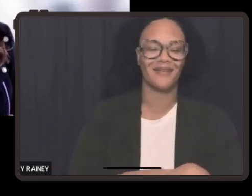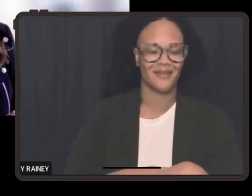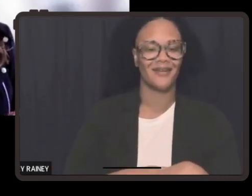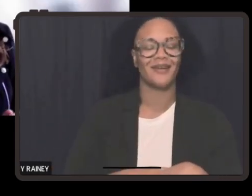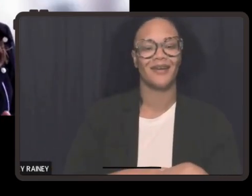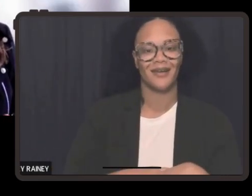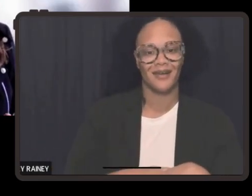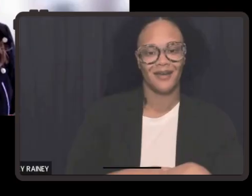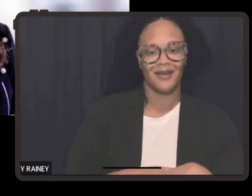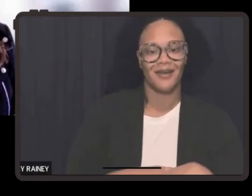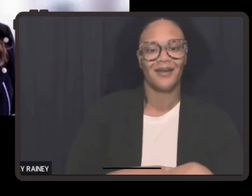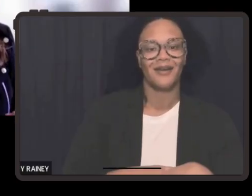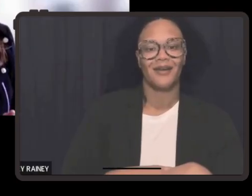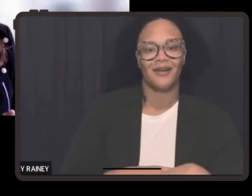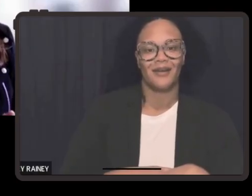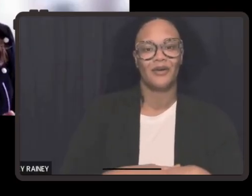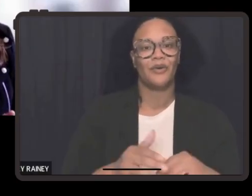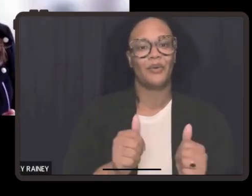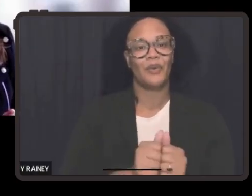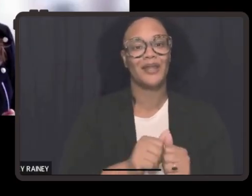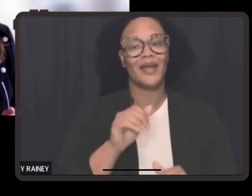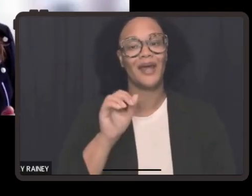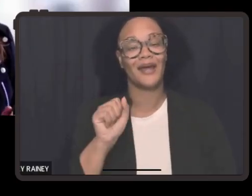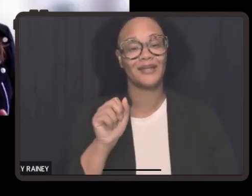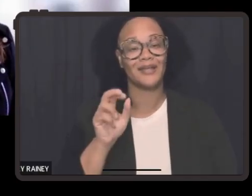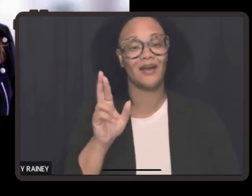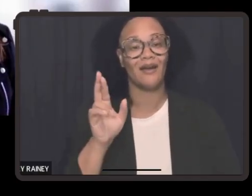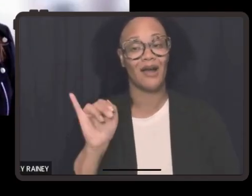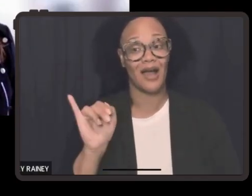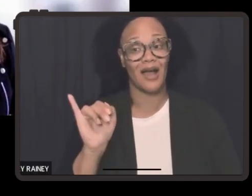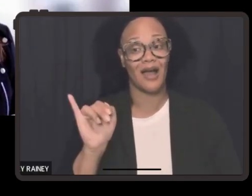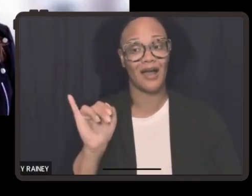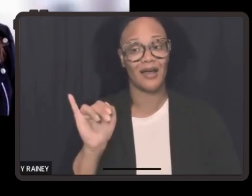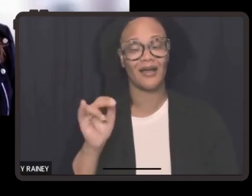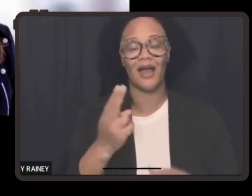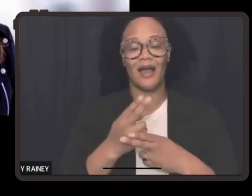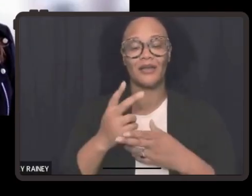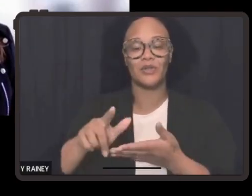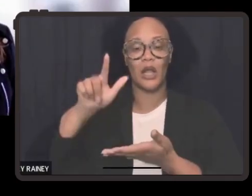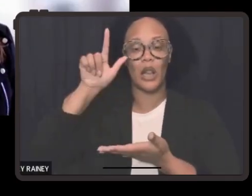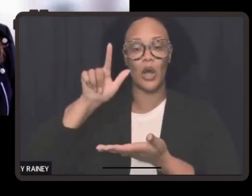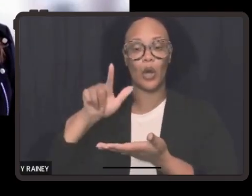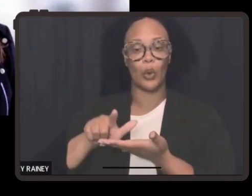What I do find with SSRIs is I use very low doses. I don't have to go up very